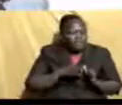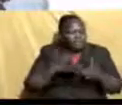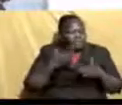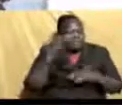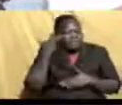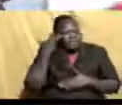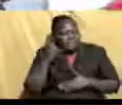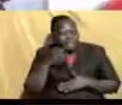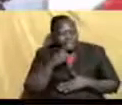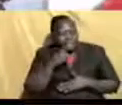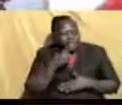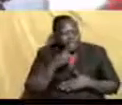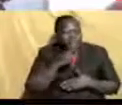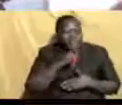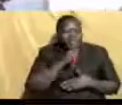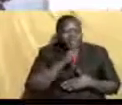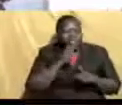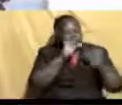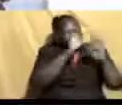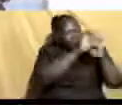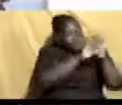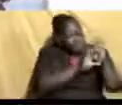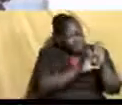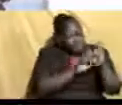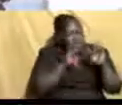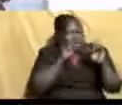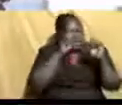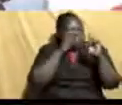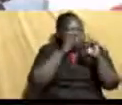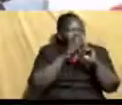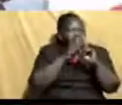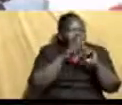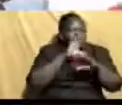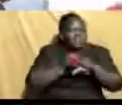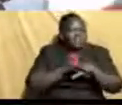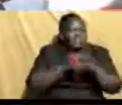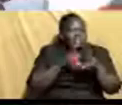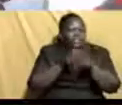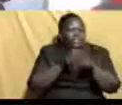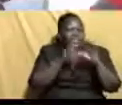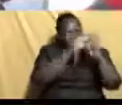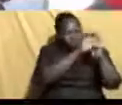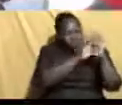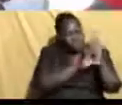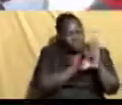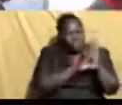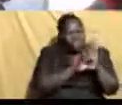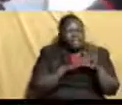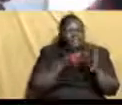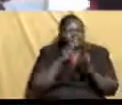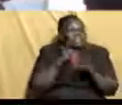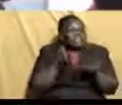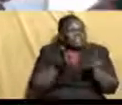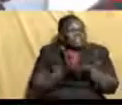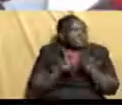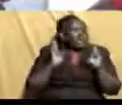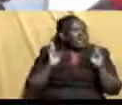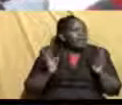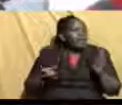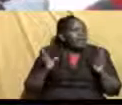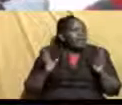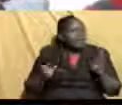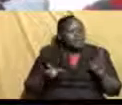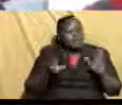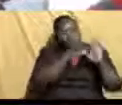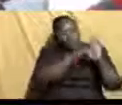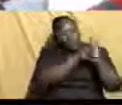state actors to be unconstitutional until found to be constitutional. And the presumption of constitutionality is not really a common law, just a common